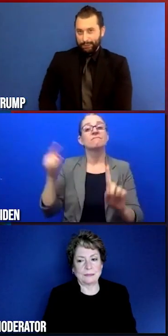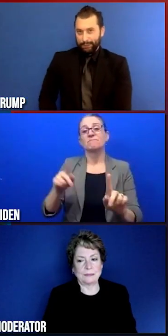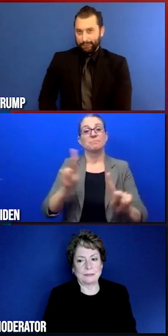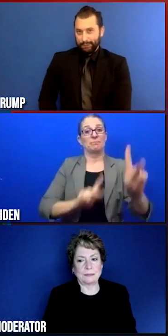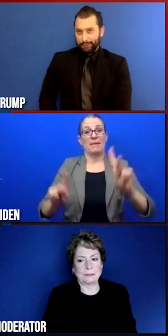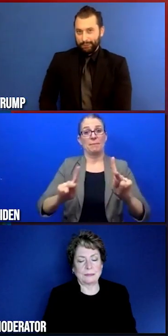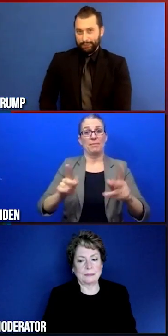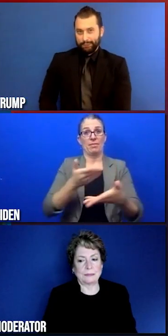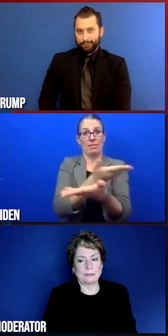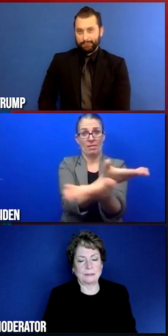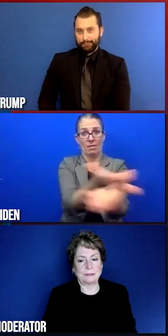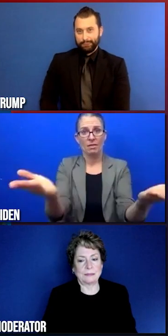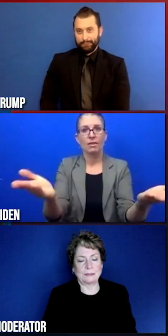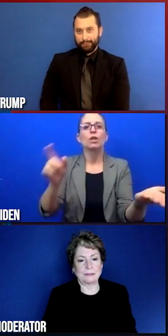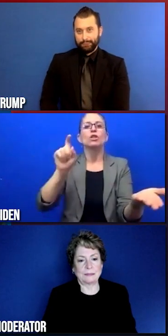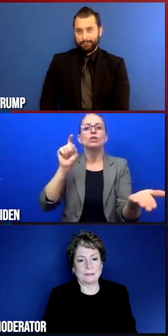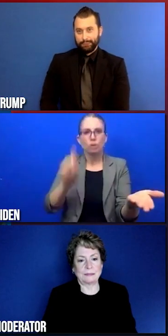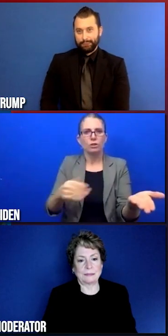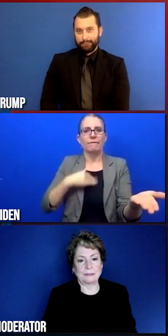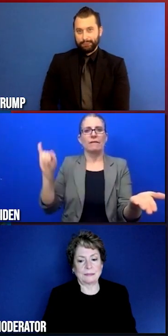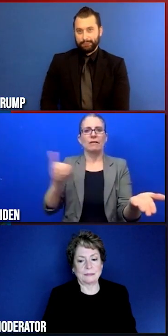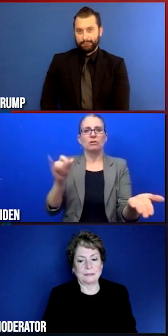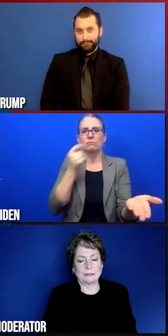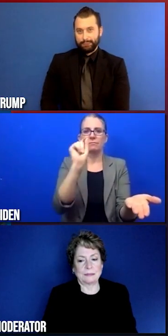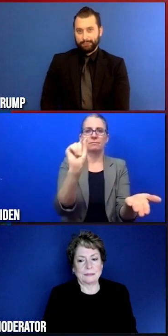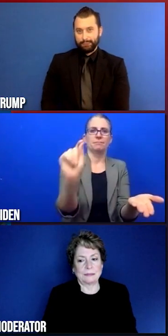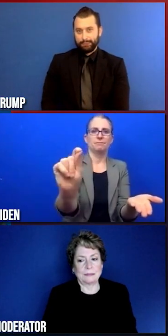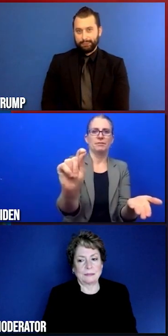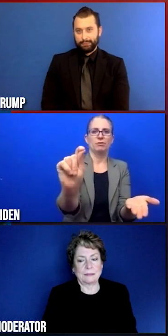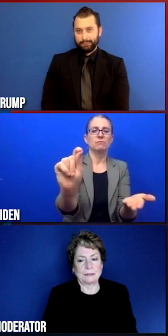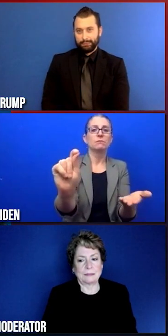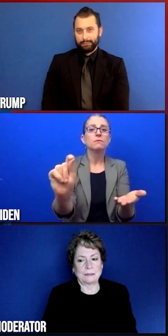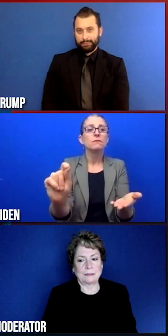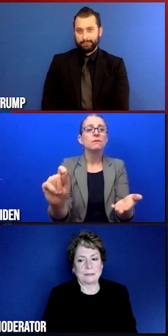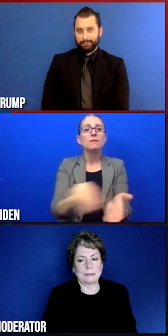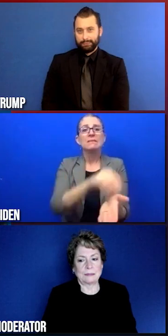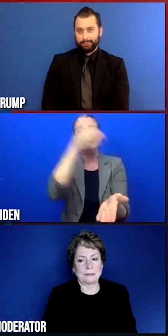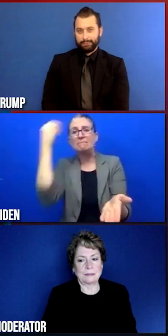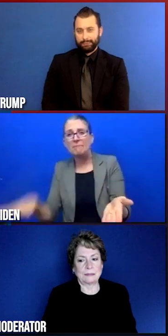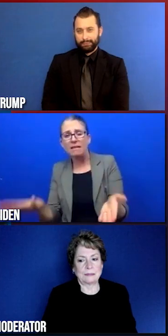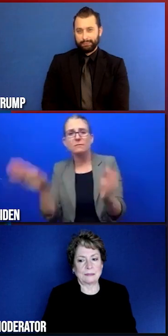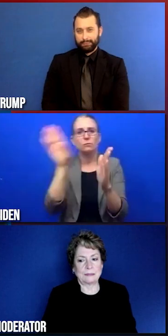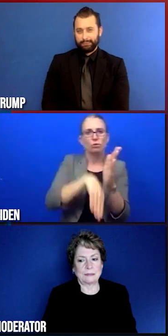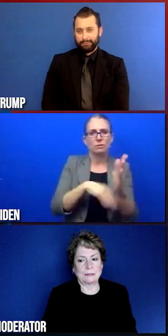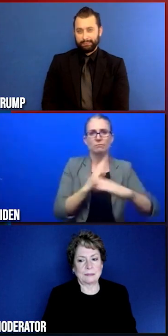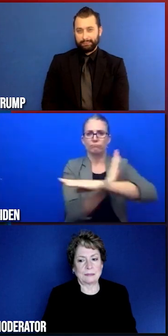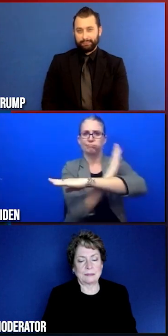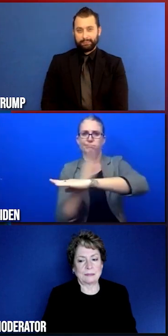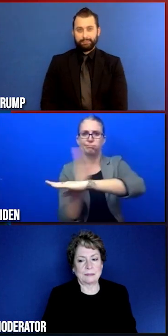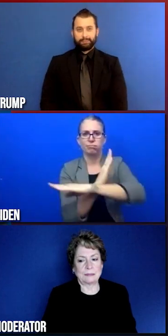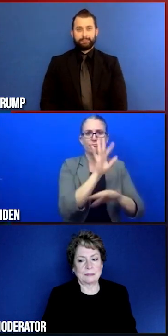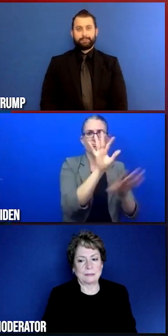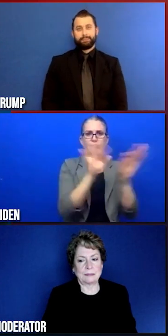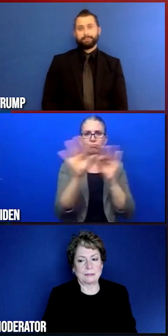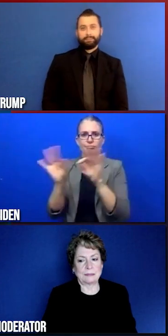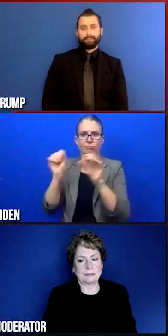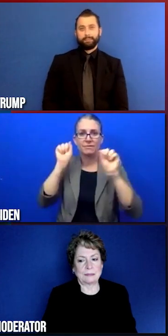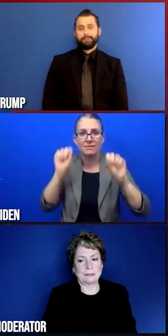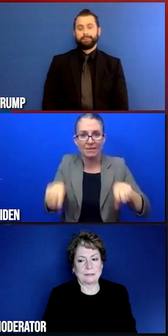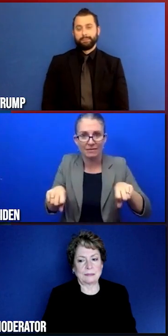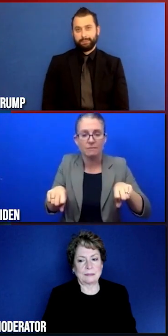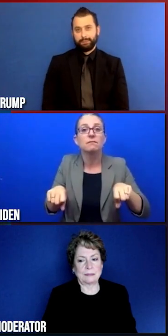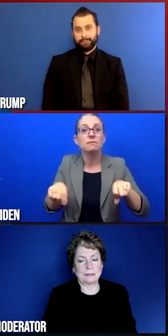And the Biden care proposal will, in fact, provide for that affordable health care, lower premiums. What we're going to do is going to cost some money. It's going to cost